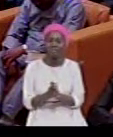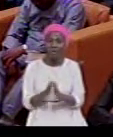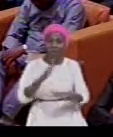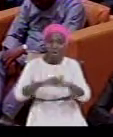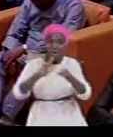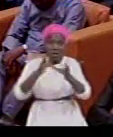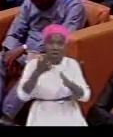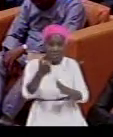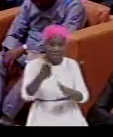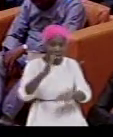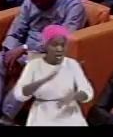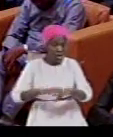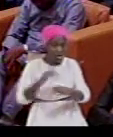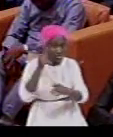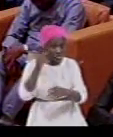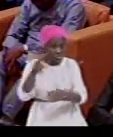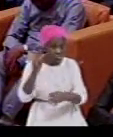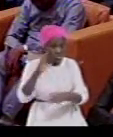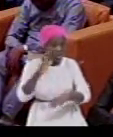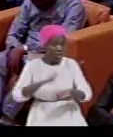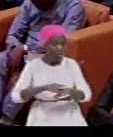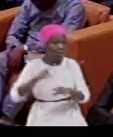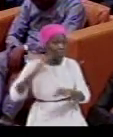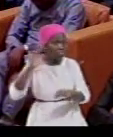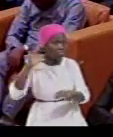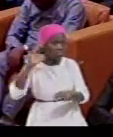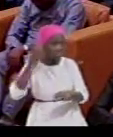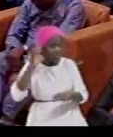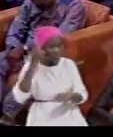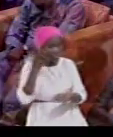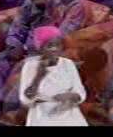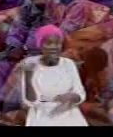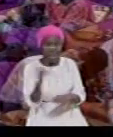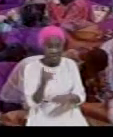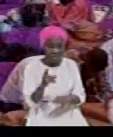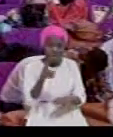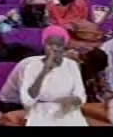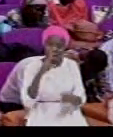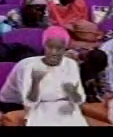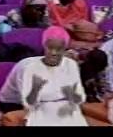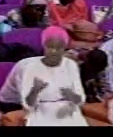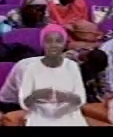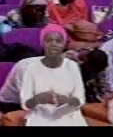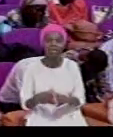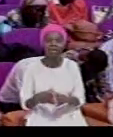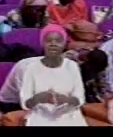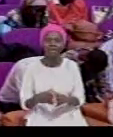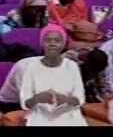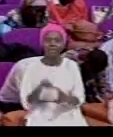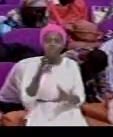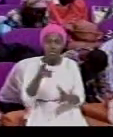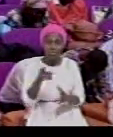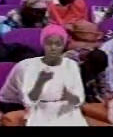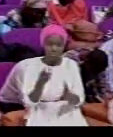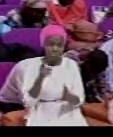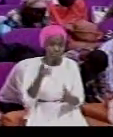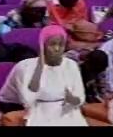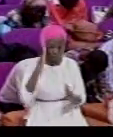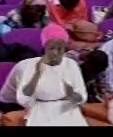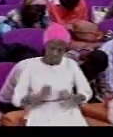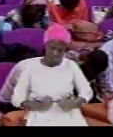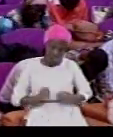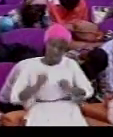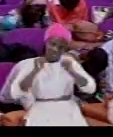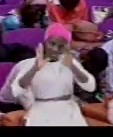the radio, over the television, anywhere you are. You're willing to turn over your life completely